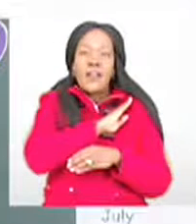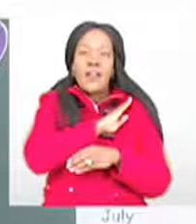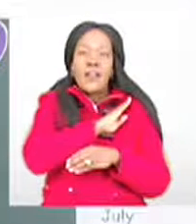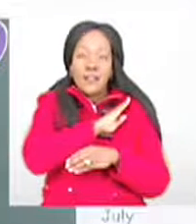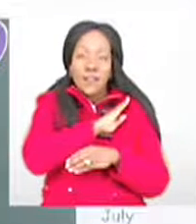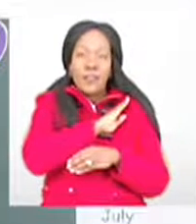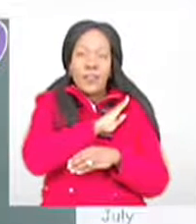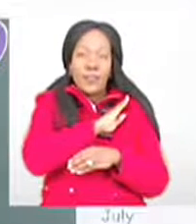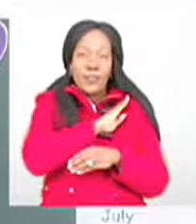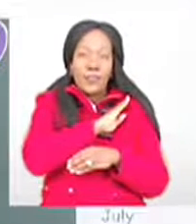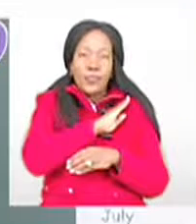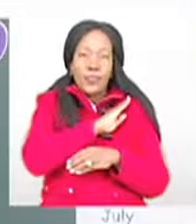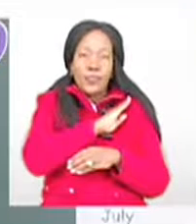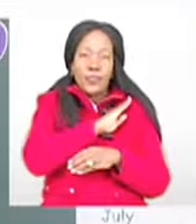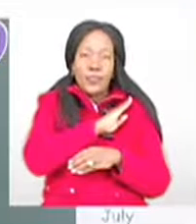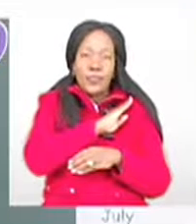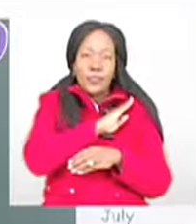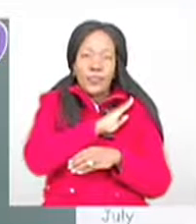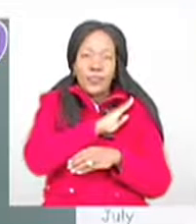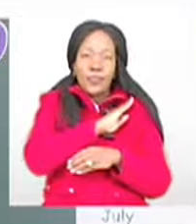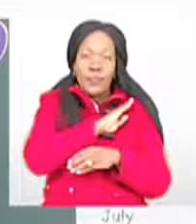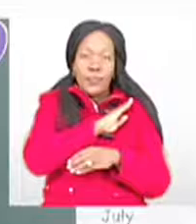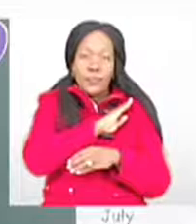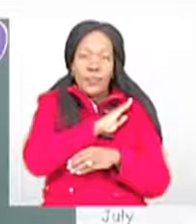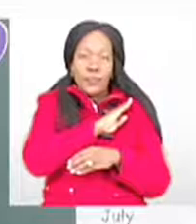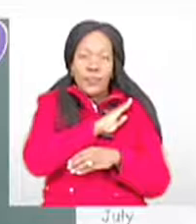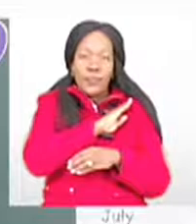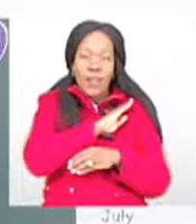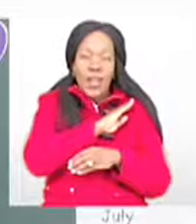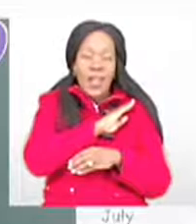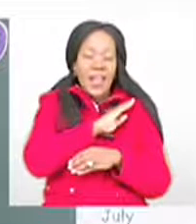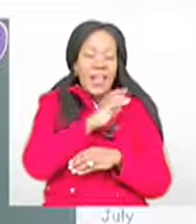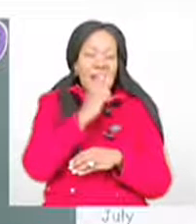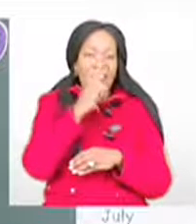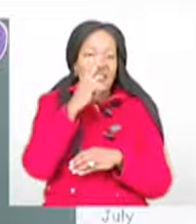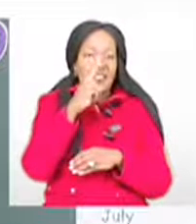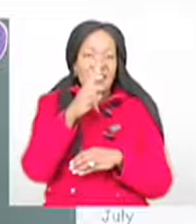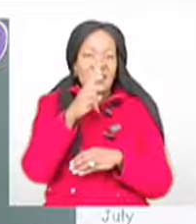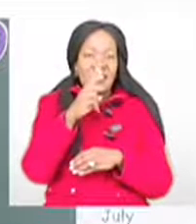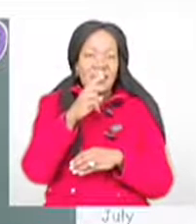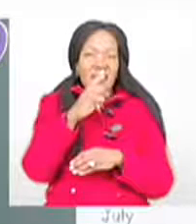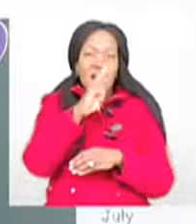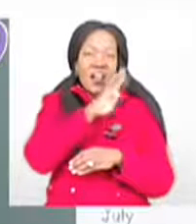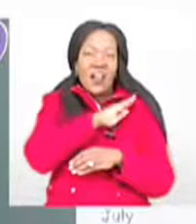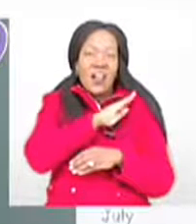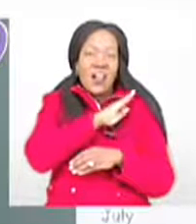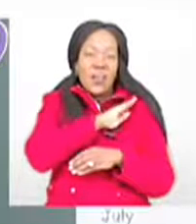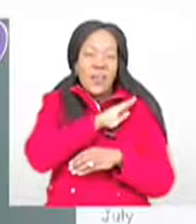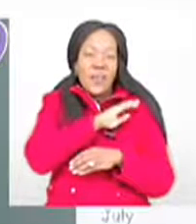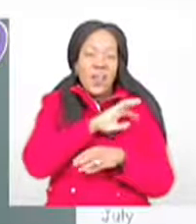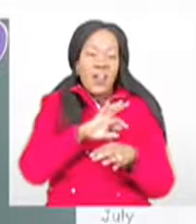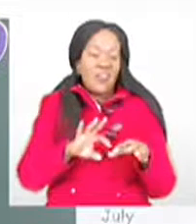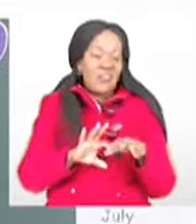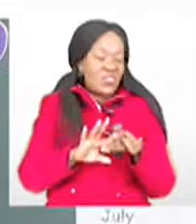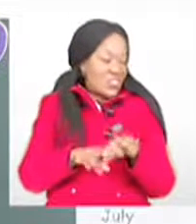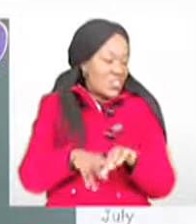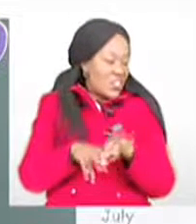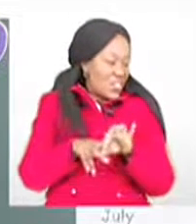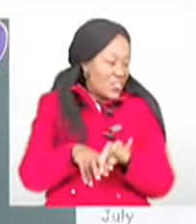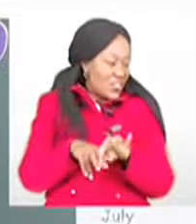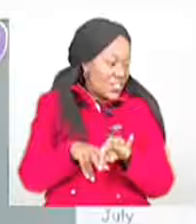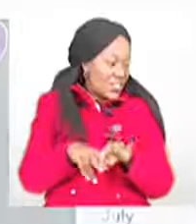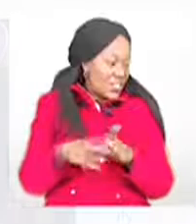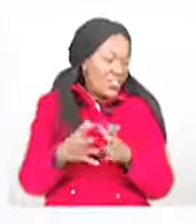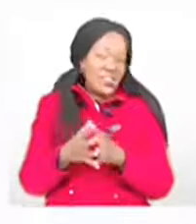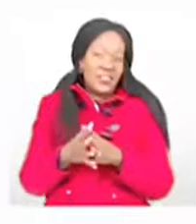color brown. I can see a brown horse. That is color brown. So on